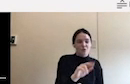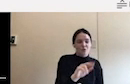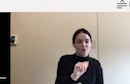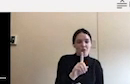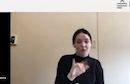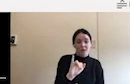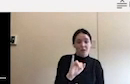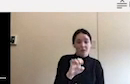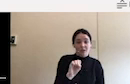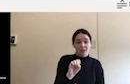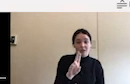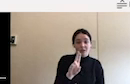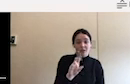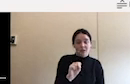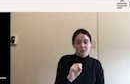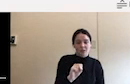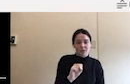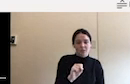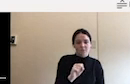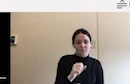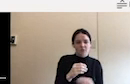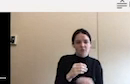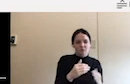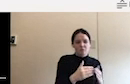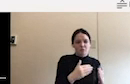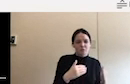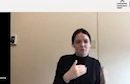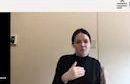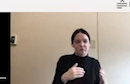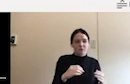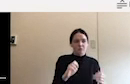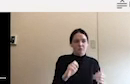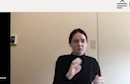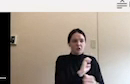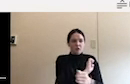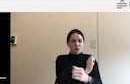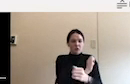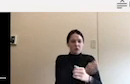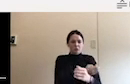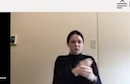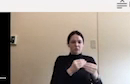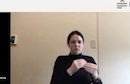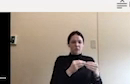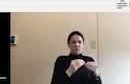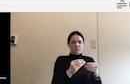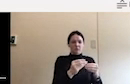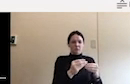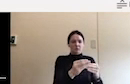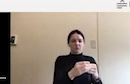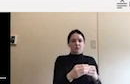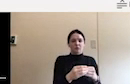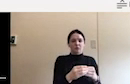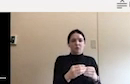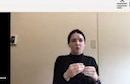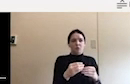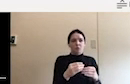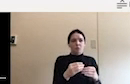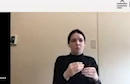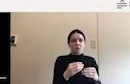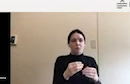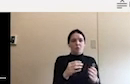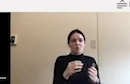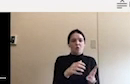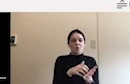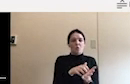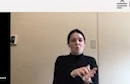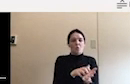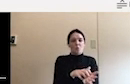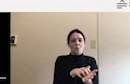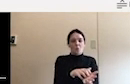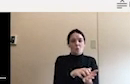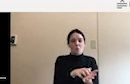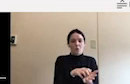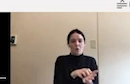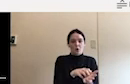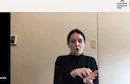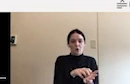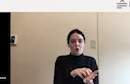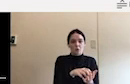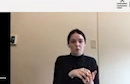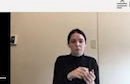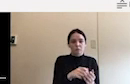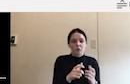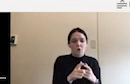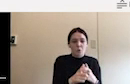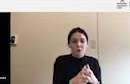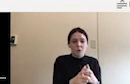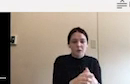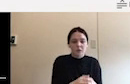from whatever is generating the electrical charge or current, it gets weaker very quickly. Very, very, very quickly. Right. So it's an